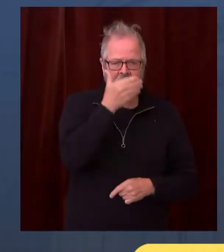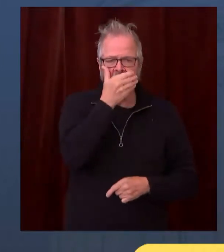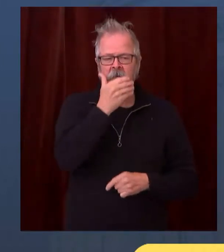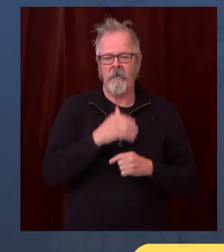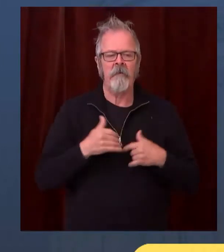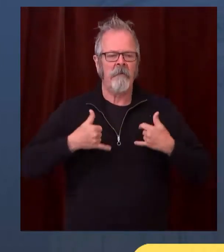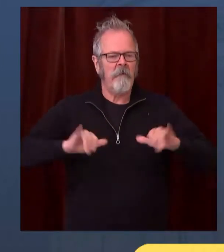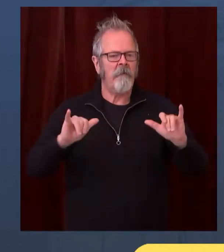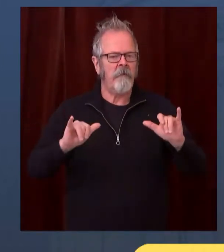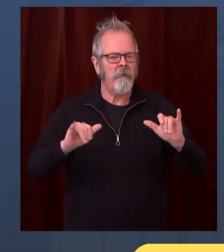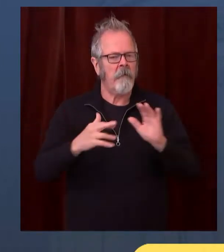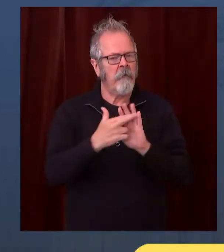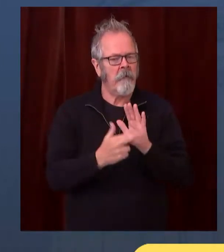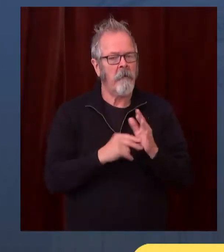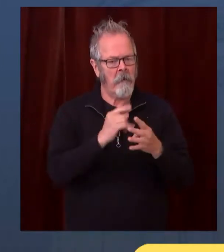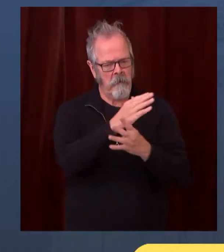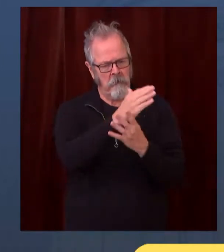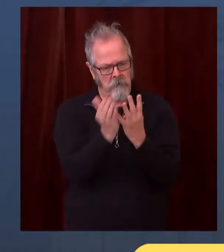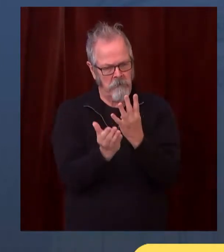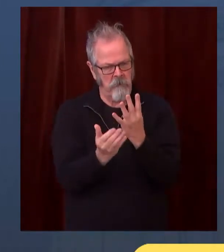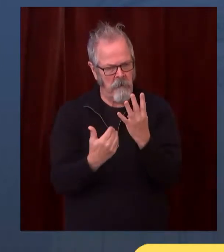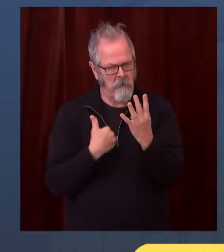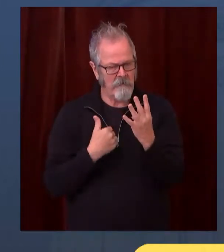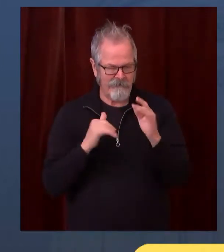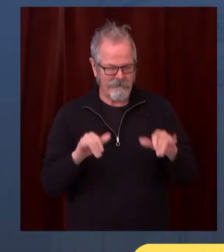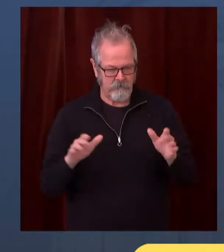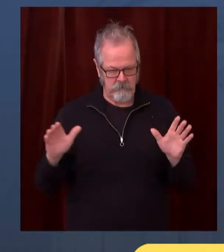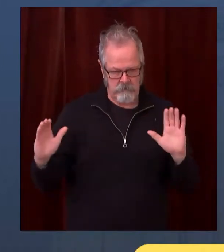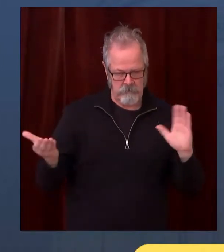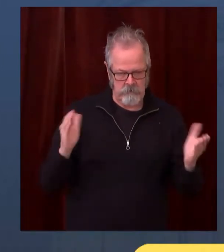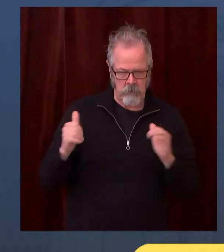specific criteria a little bit later on.